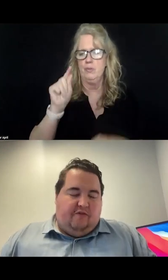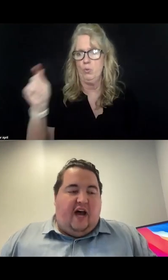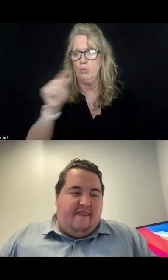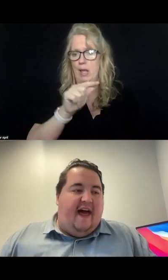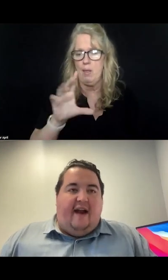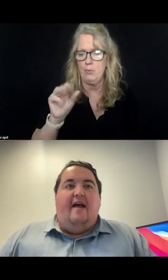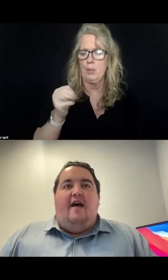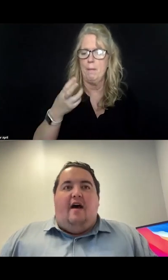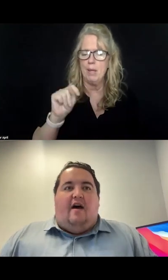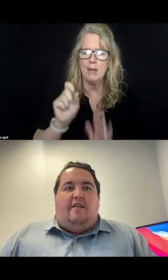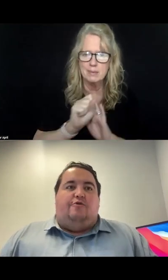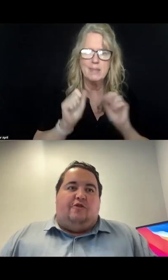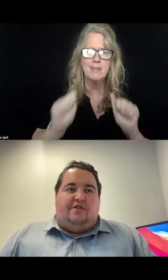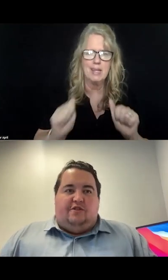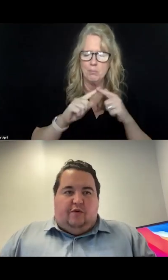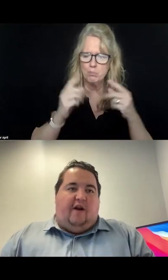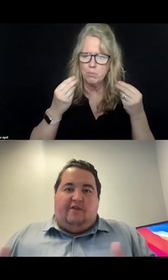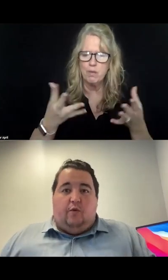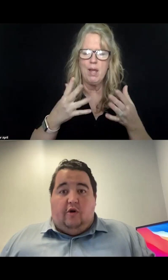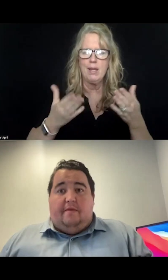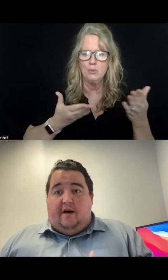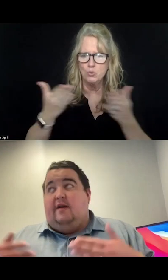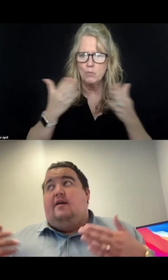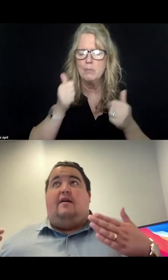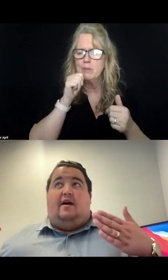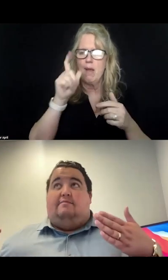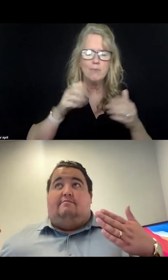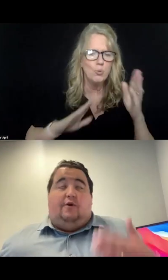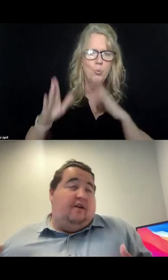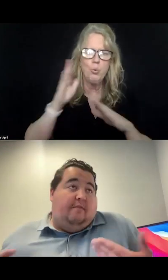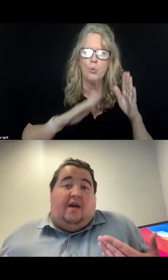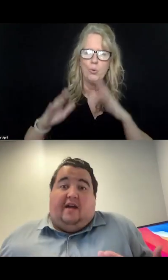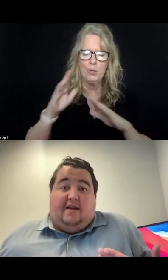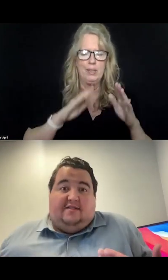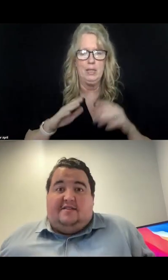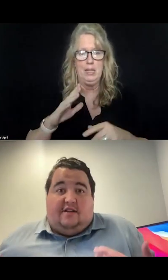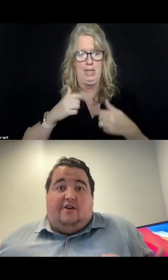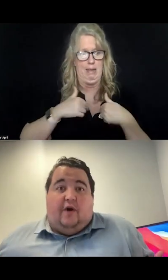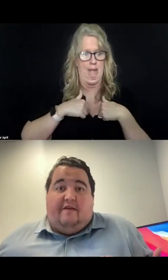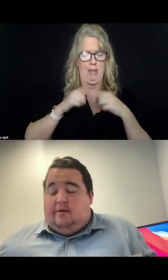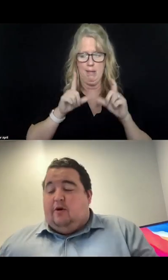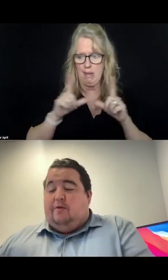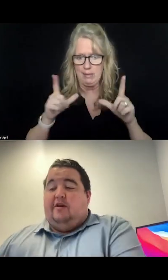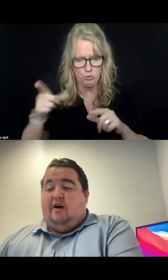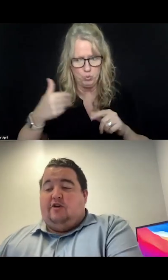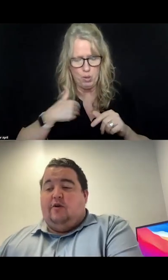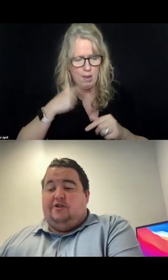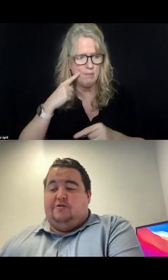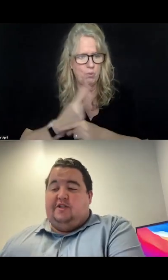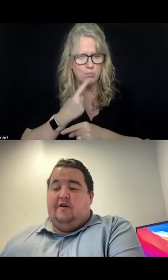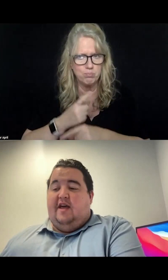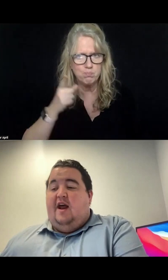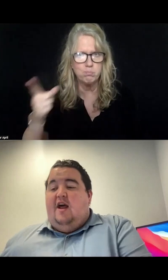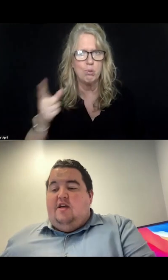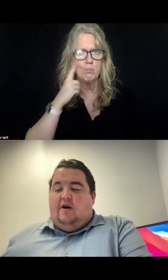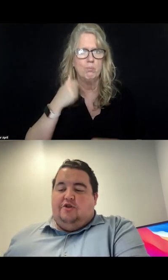to provide those services without having to worry about am I licensed and do I have the appropriate credentials